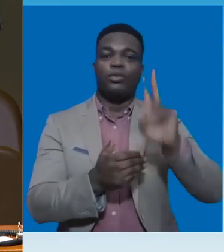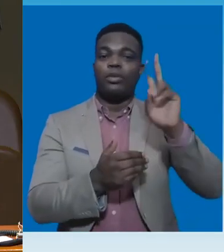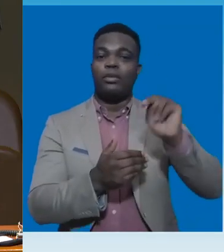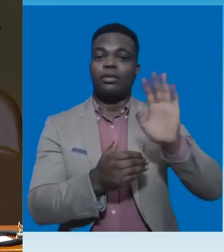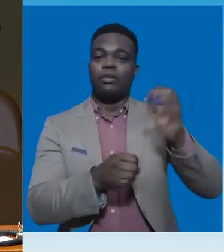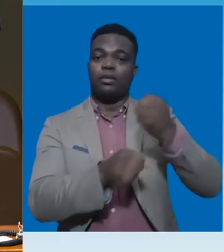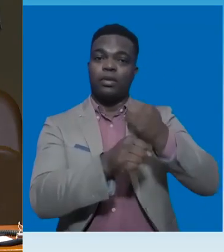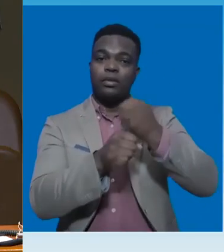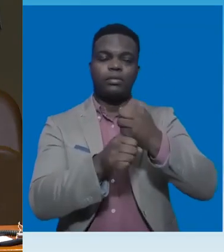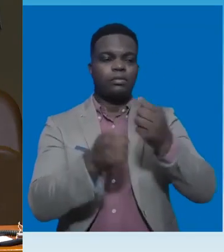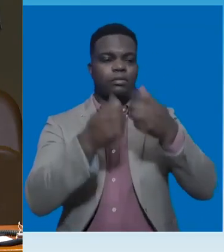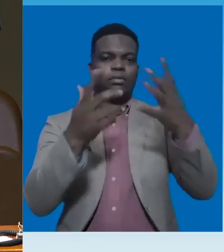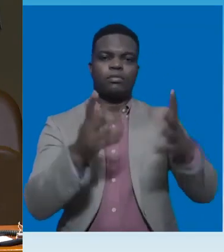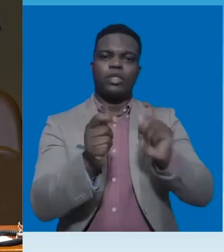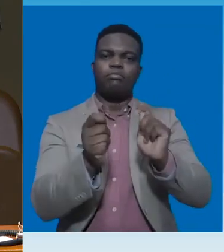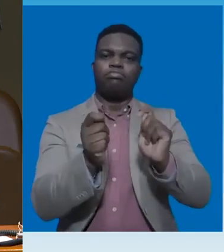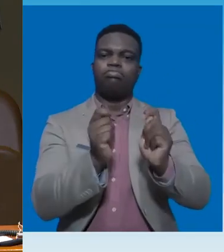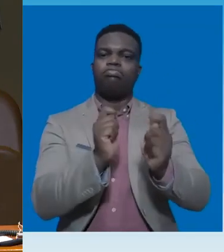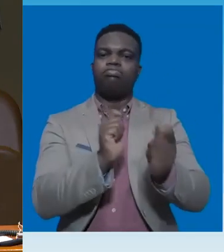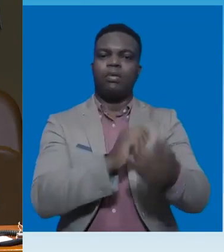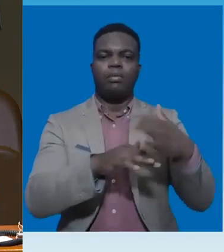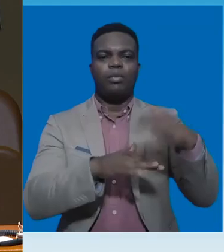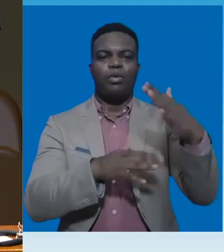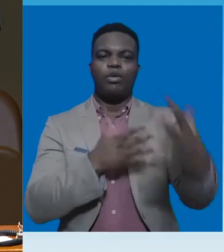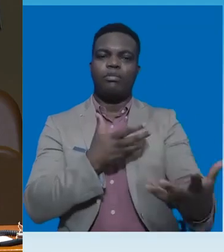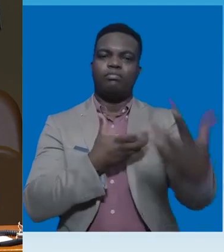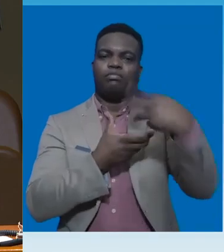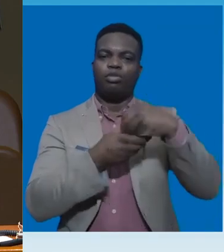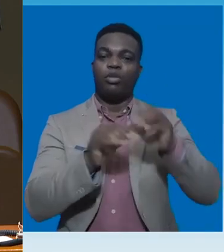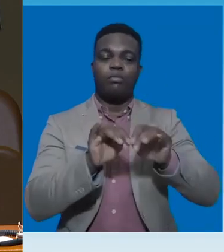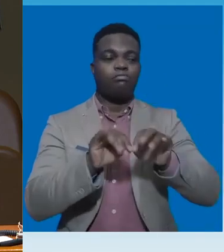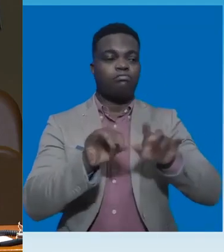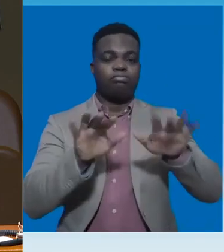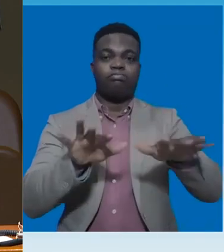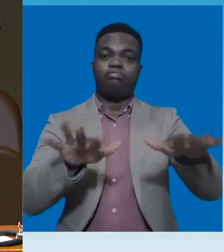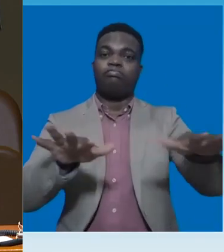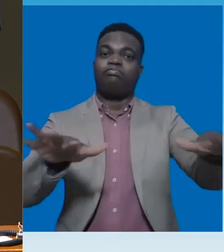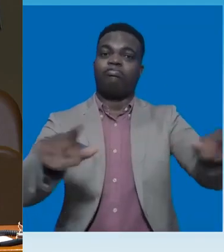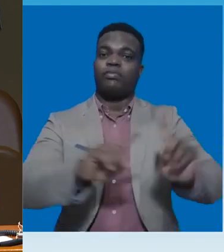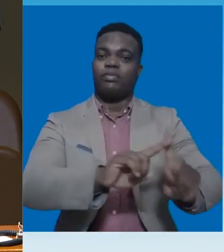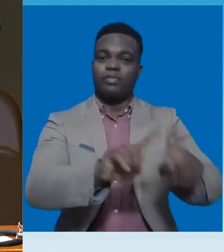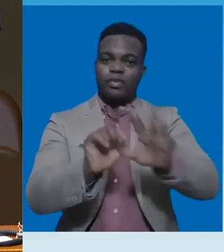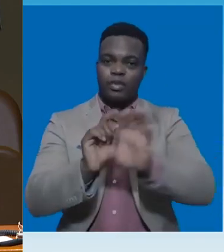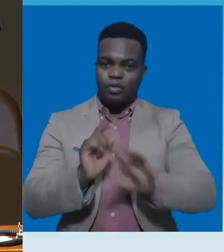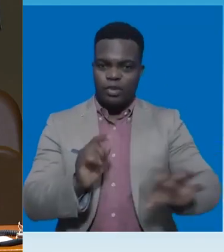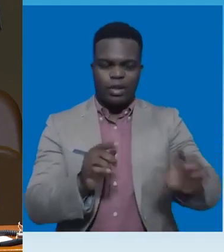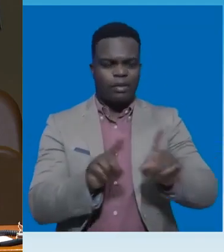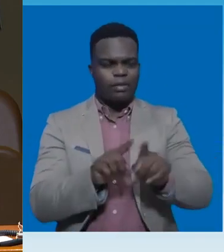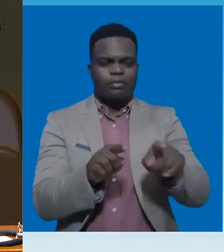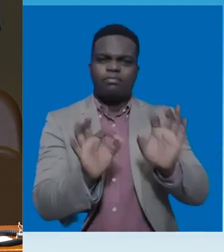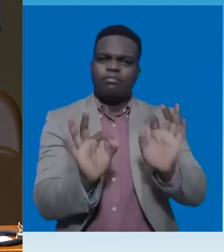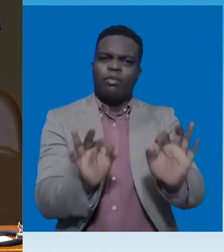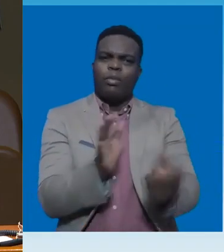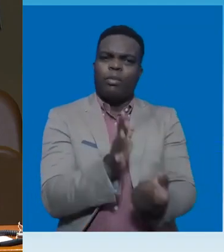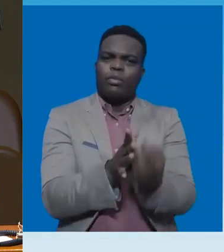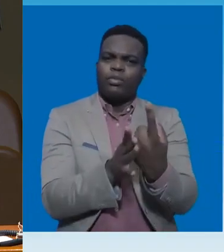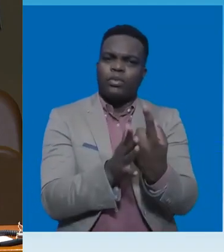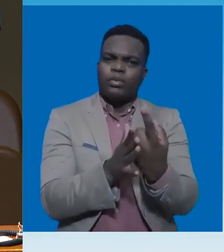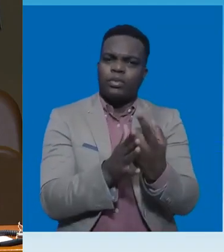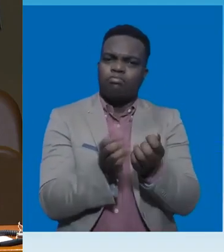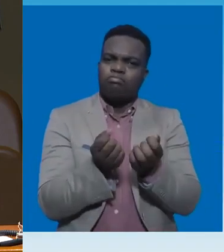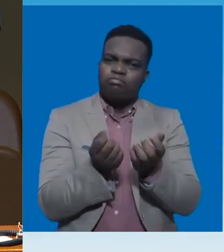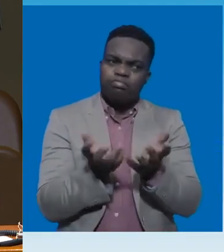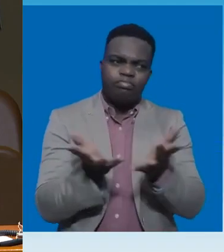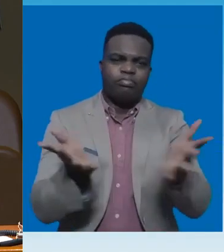steps needed to strengthen accountability, drive innovation, and ensure that no one is left behind. As we